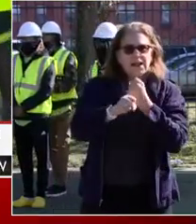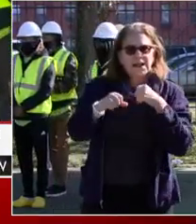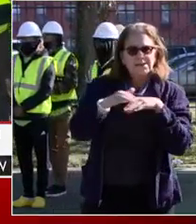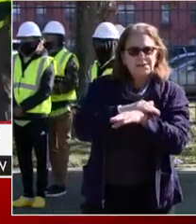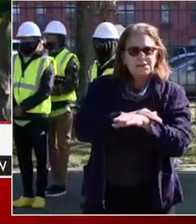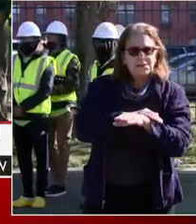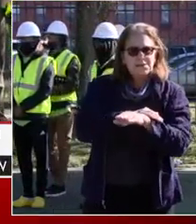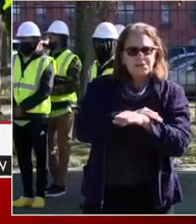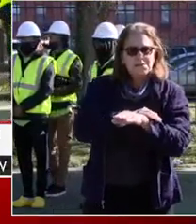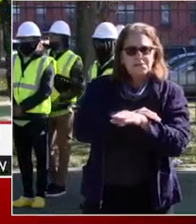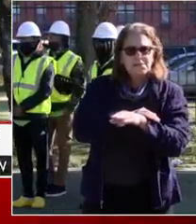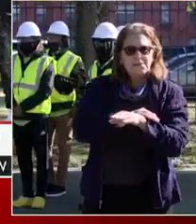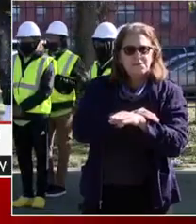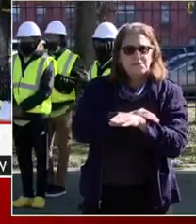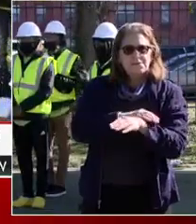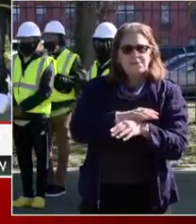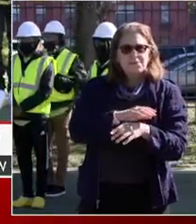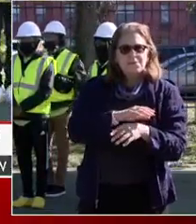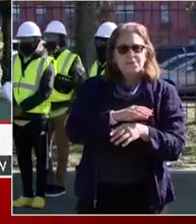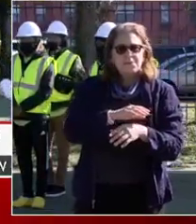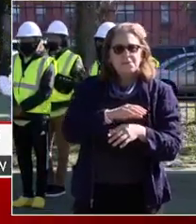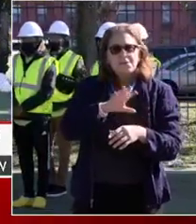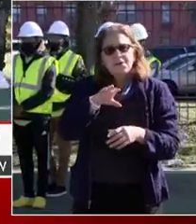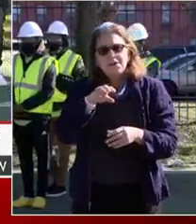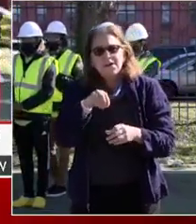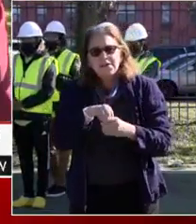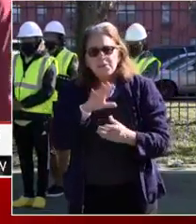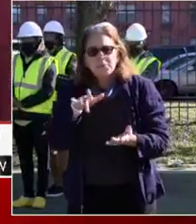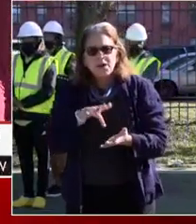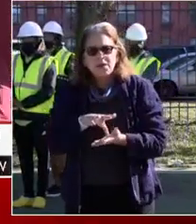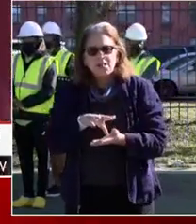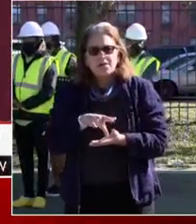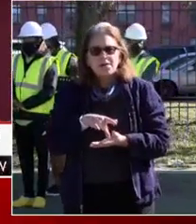to Director Perdomo.